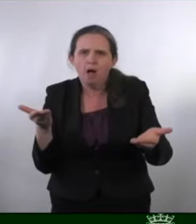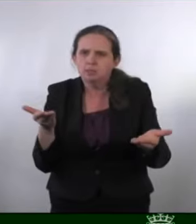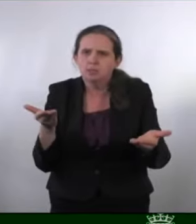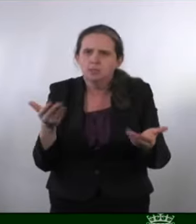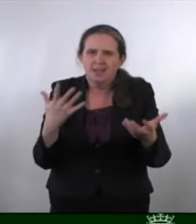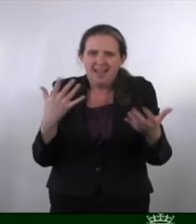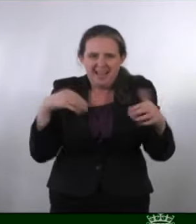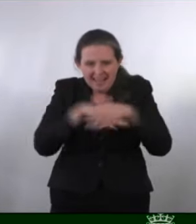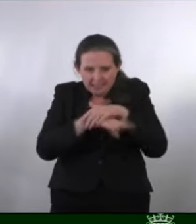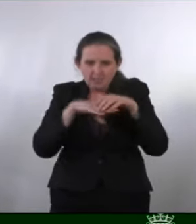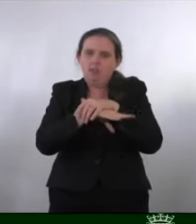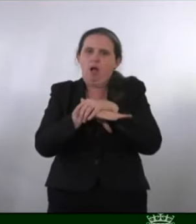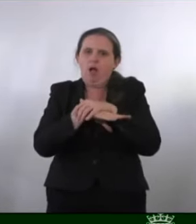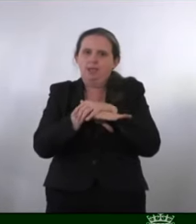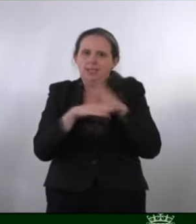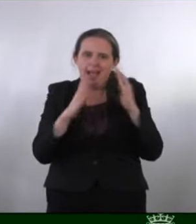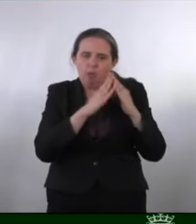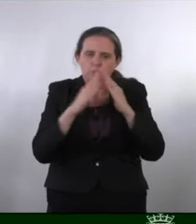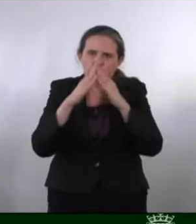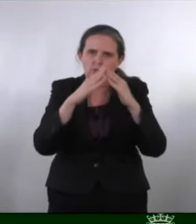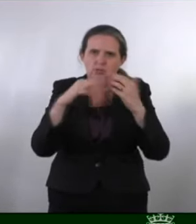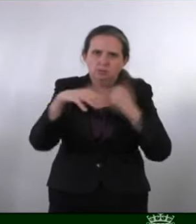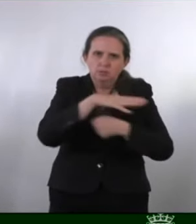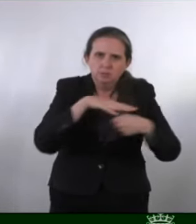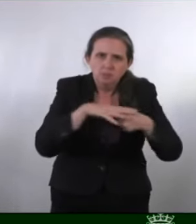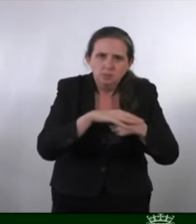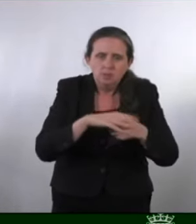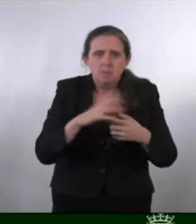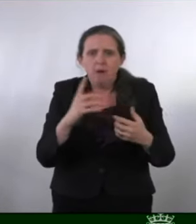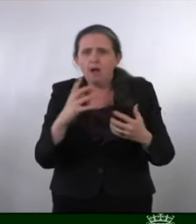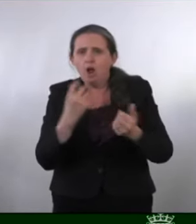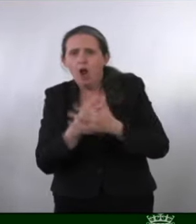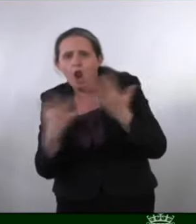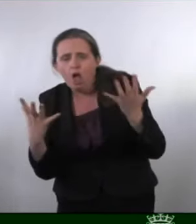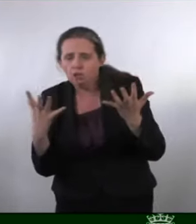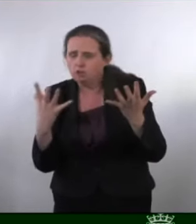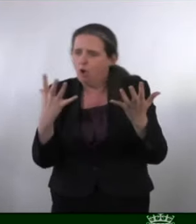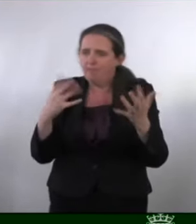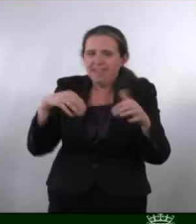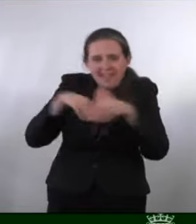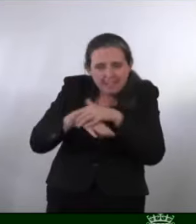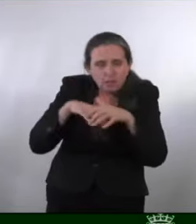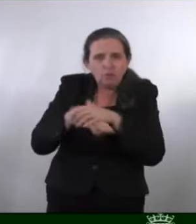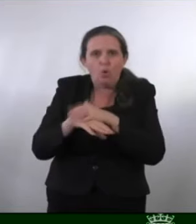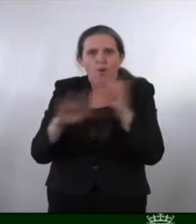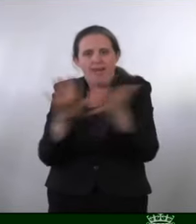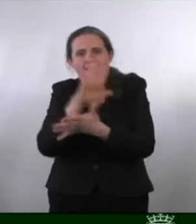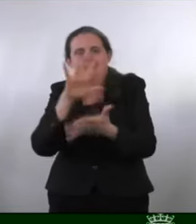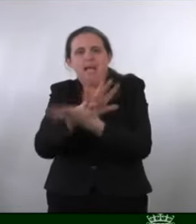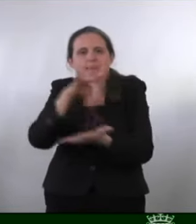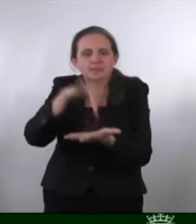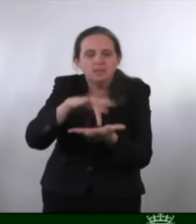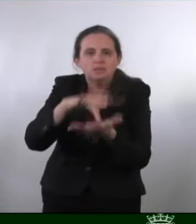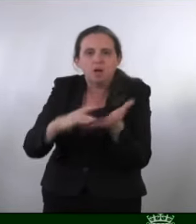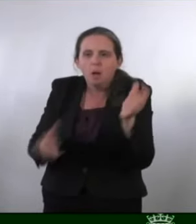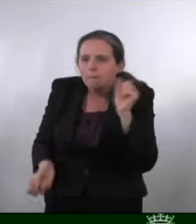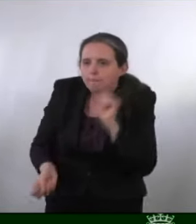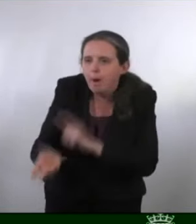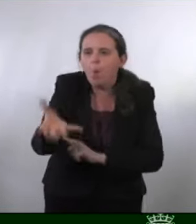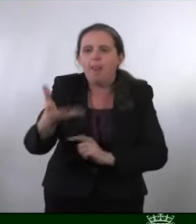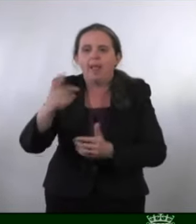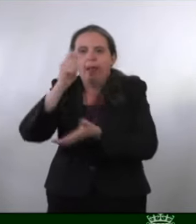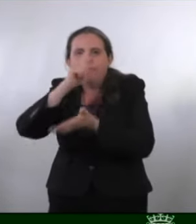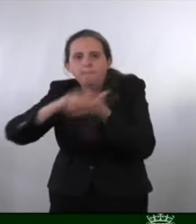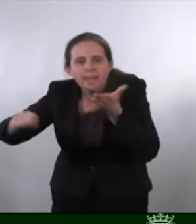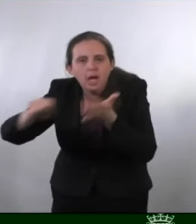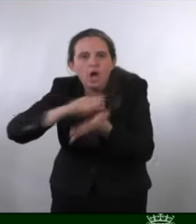Park in Northfield constituency to be able to open in all three tiers, so not just to save jobs and those businesses, but